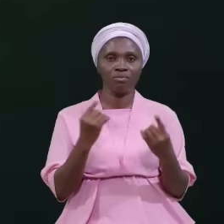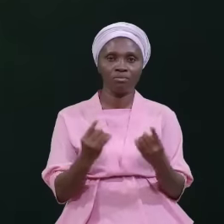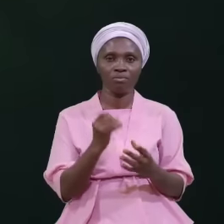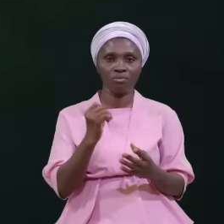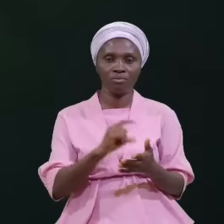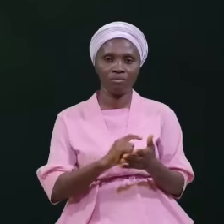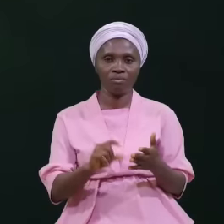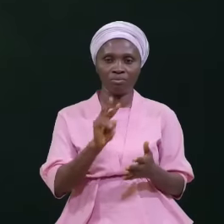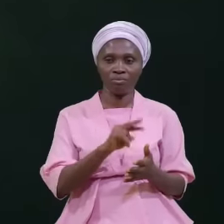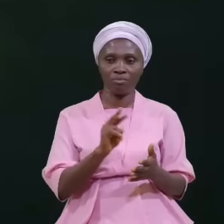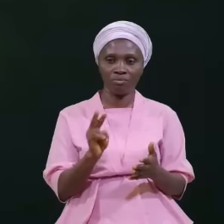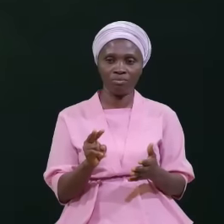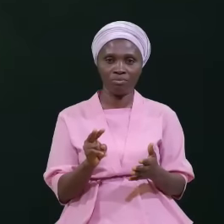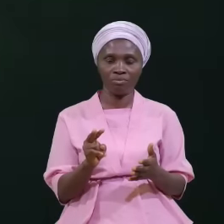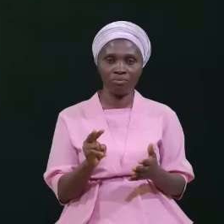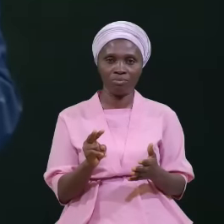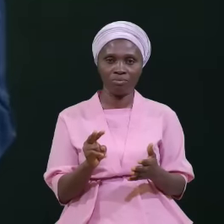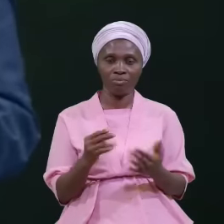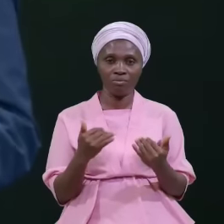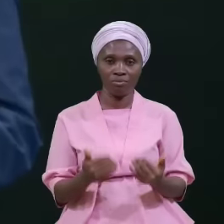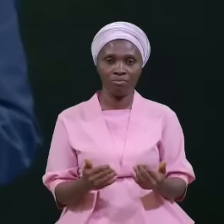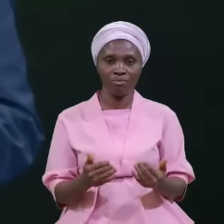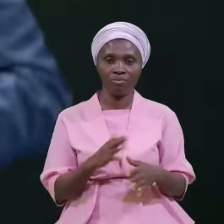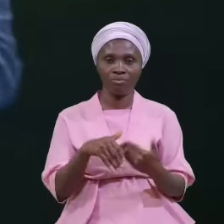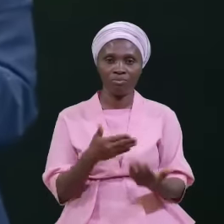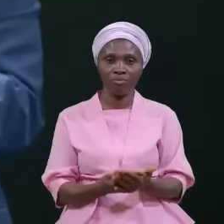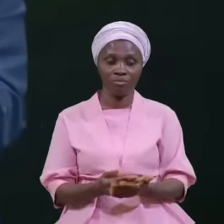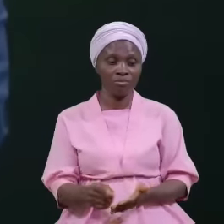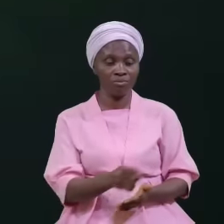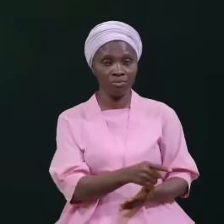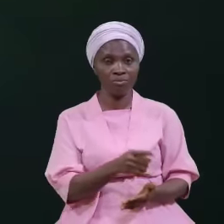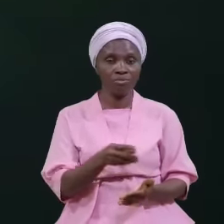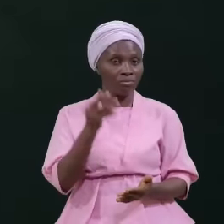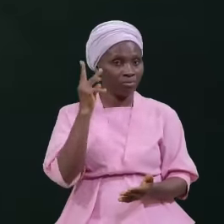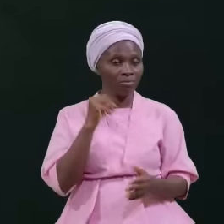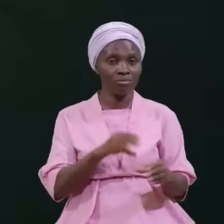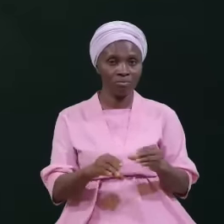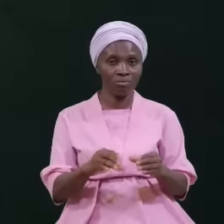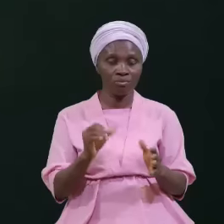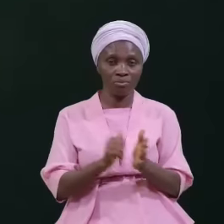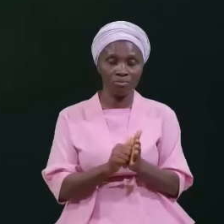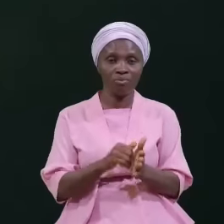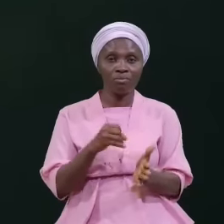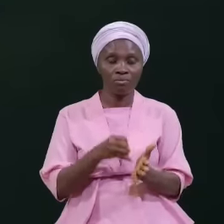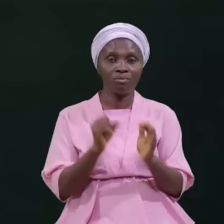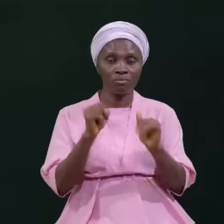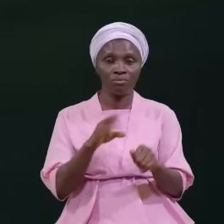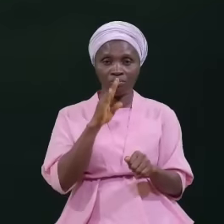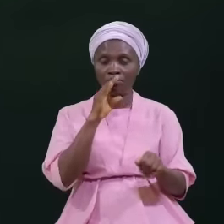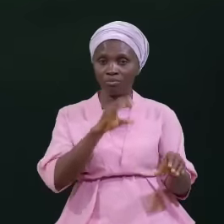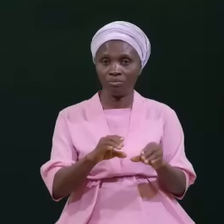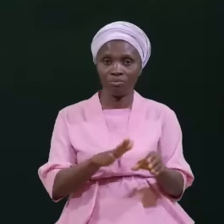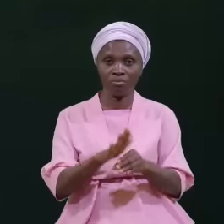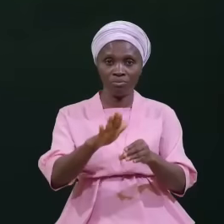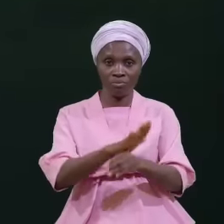verse 22, now, all this was done that it might be fulfilled which was